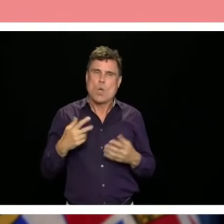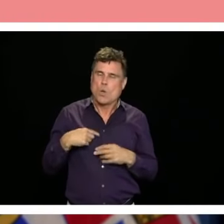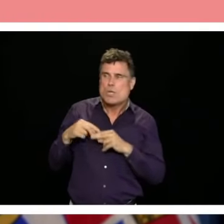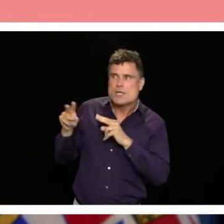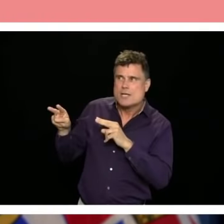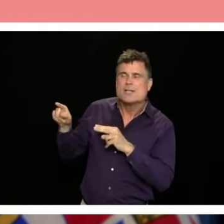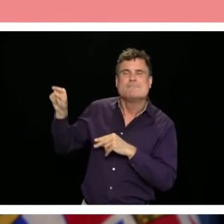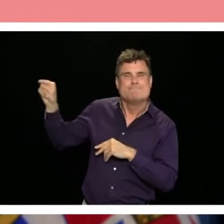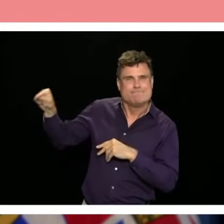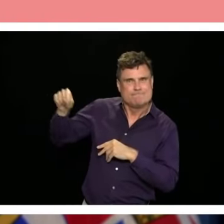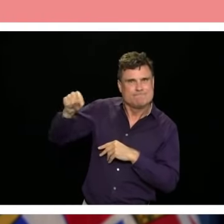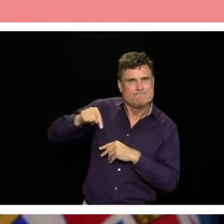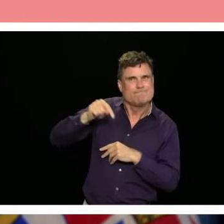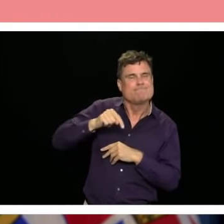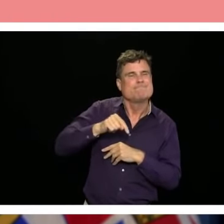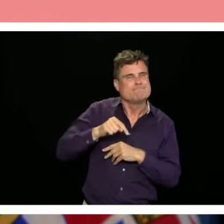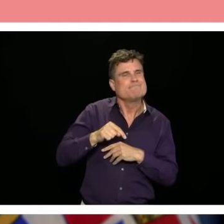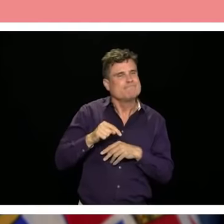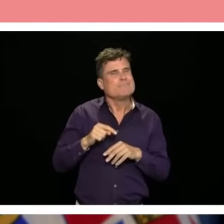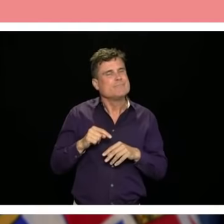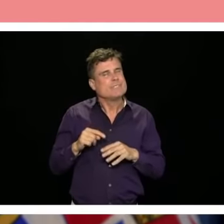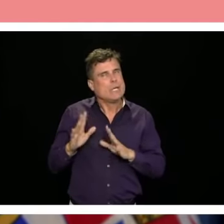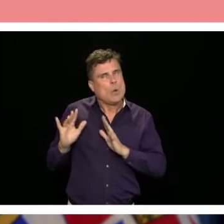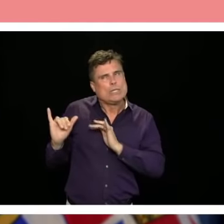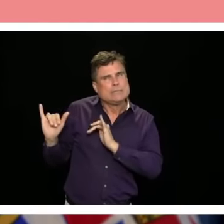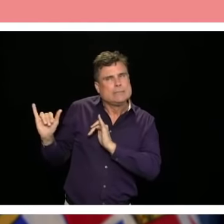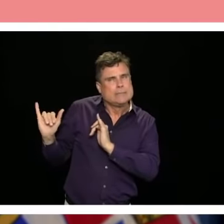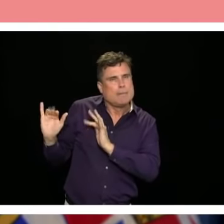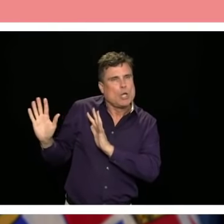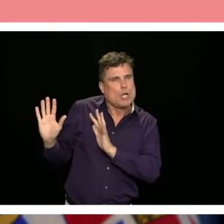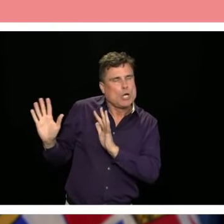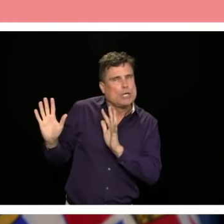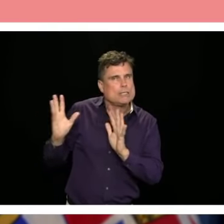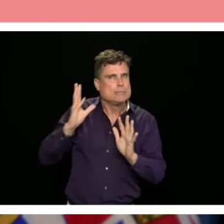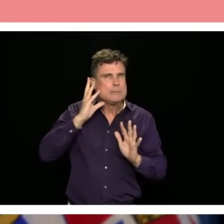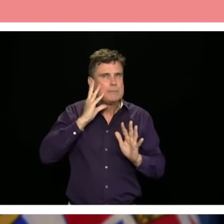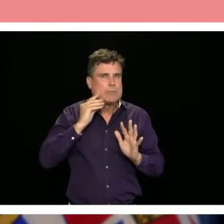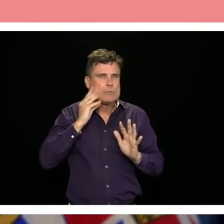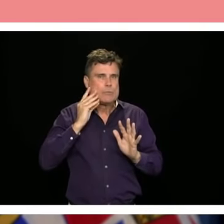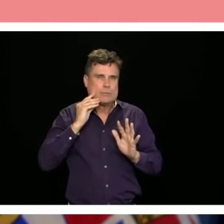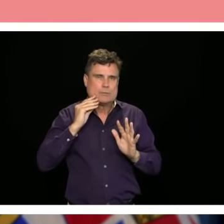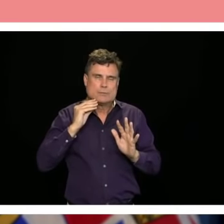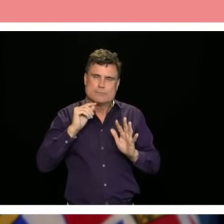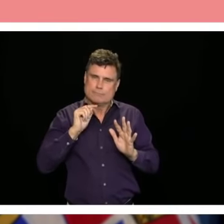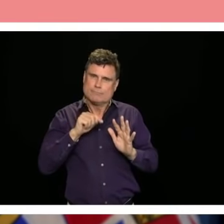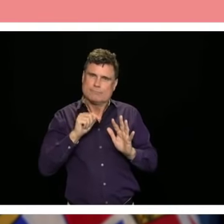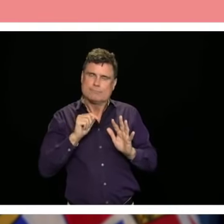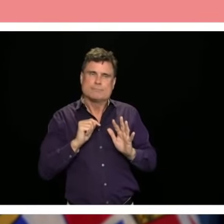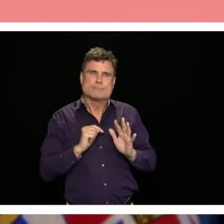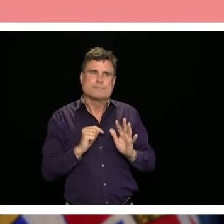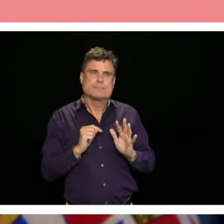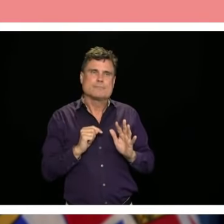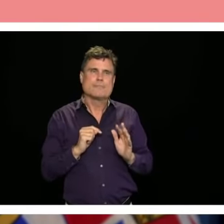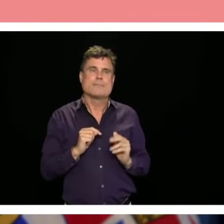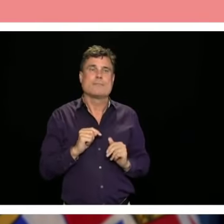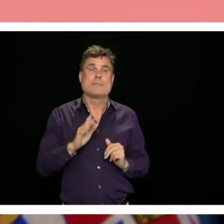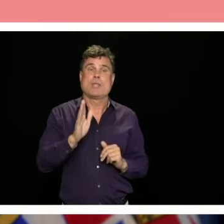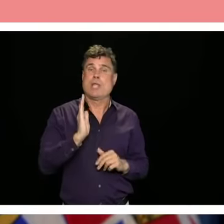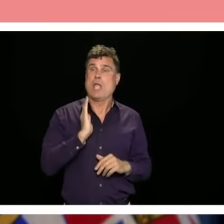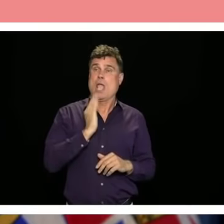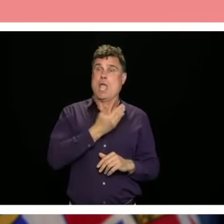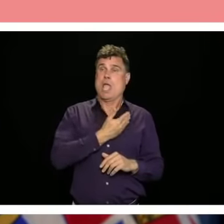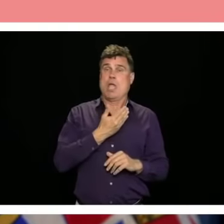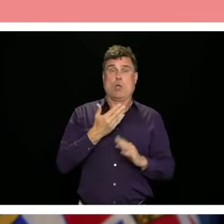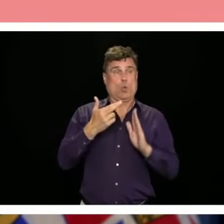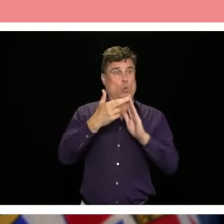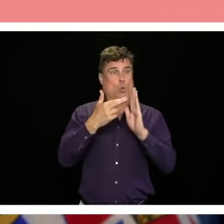where, when you see lots of dots, it's because it's being transmitted in the community here. So for us, you know, that was our